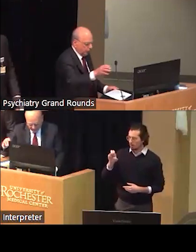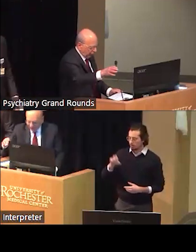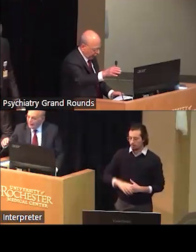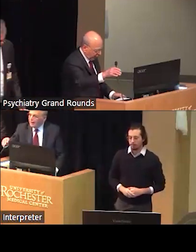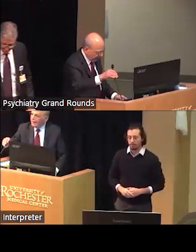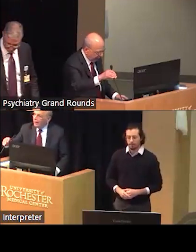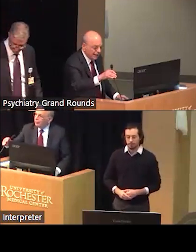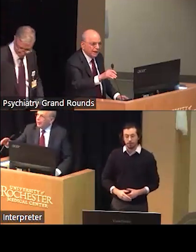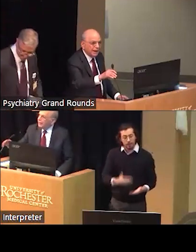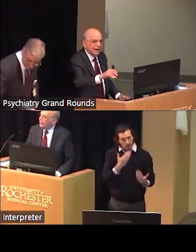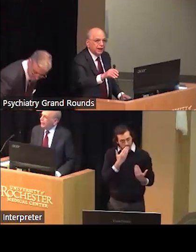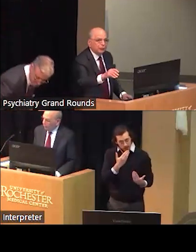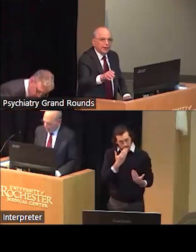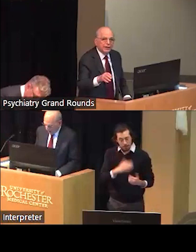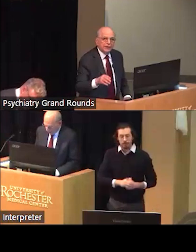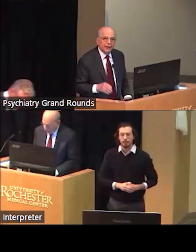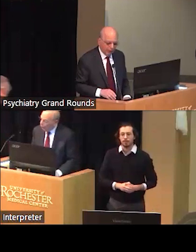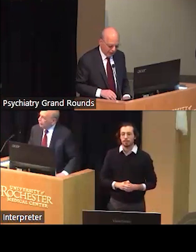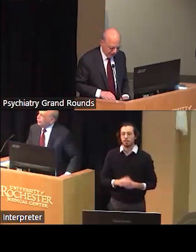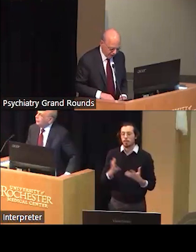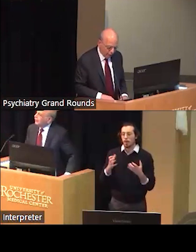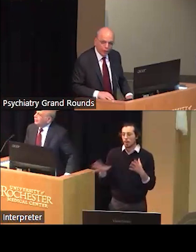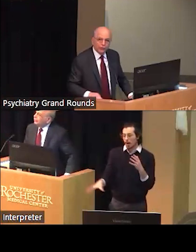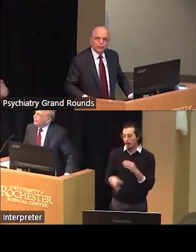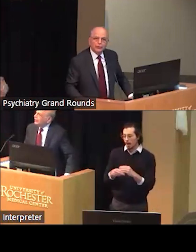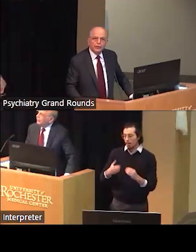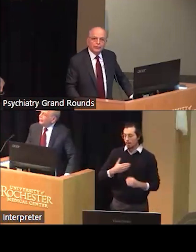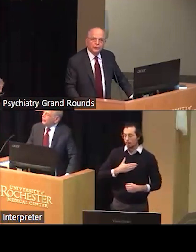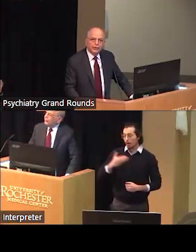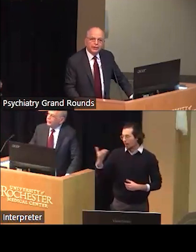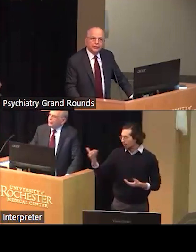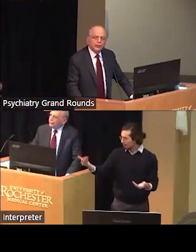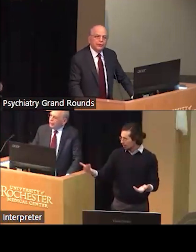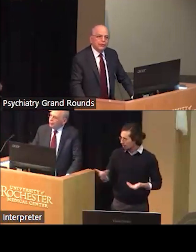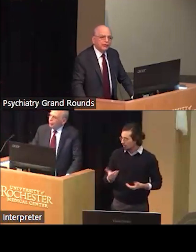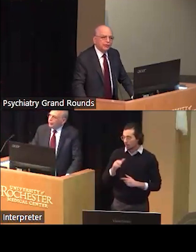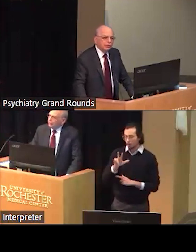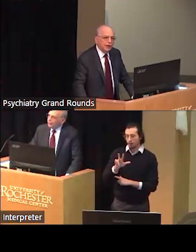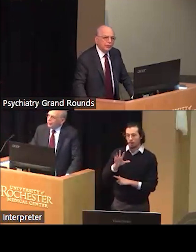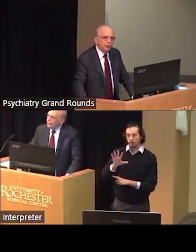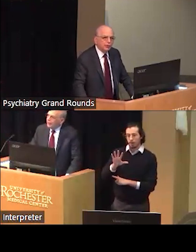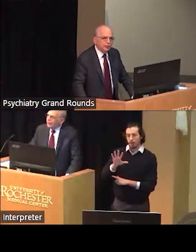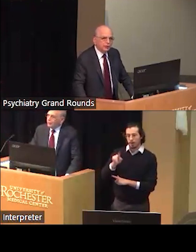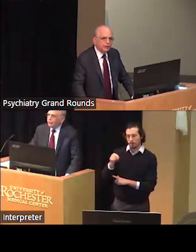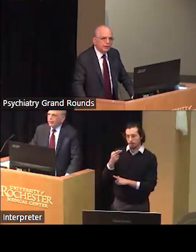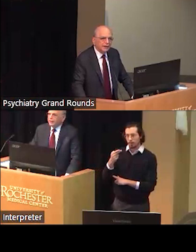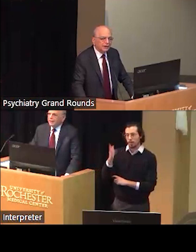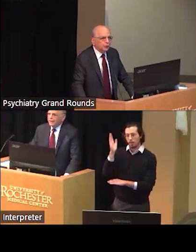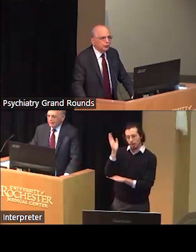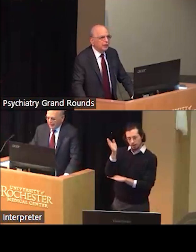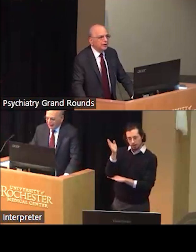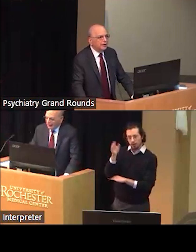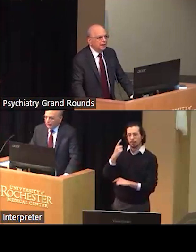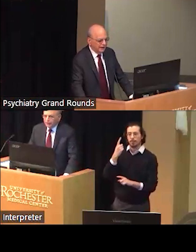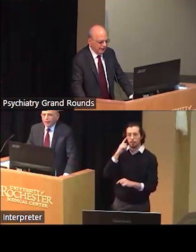Thank you, Dr. Weissman. I'm delighted to add my welcome to the 35th Steinberg Lecture.